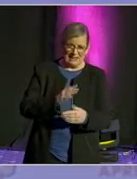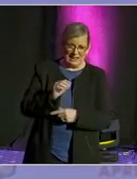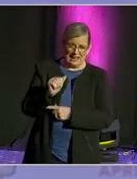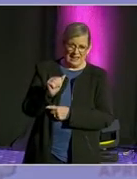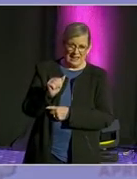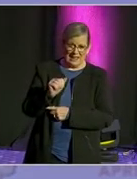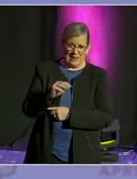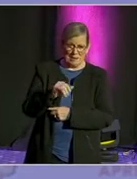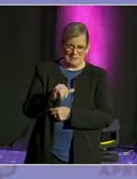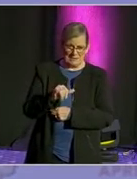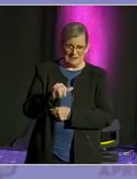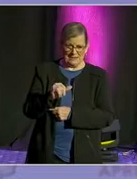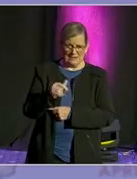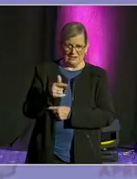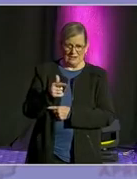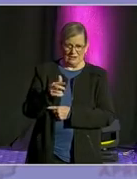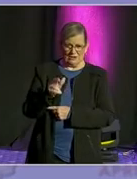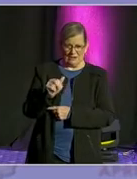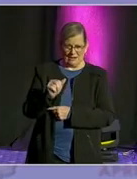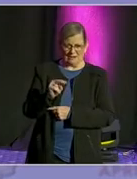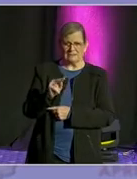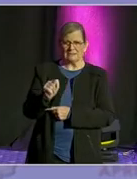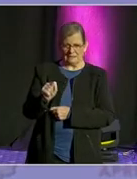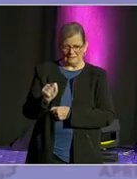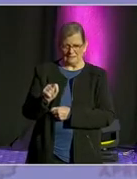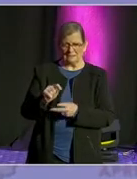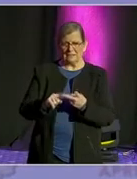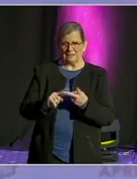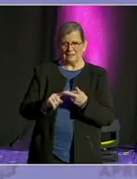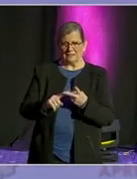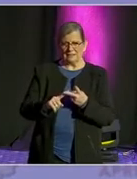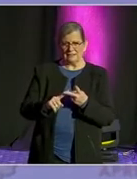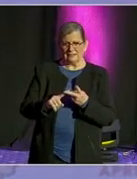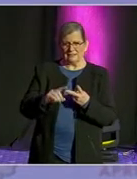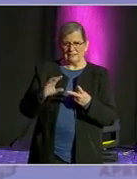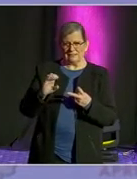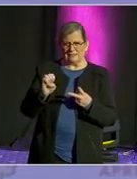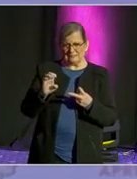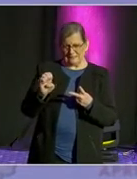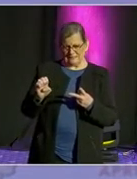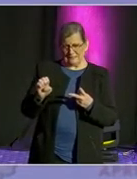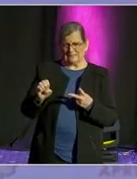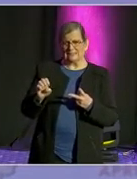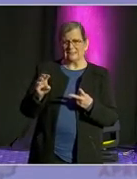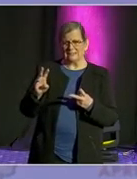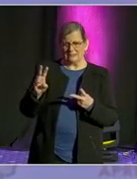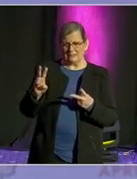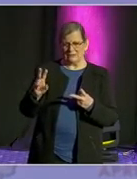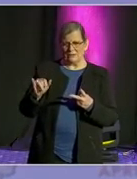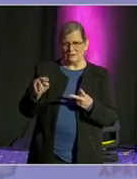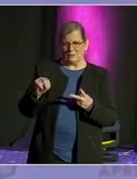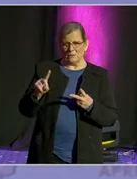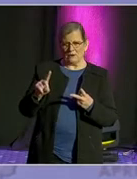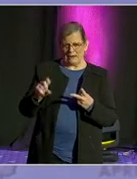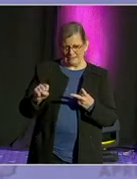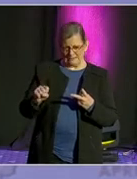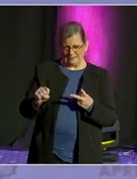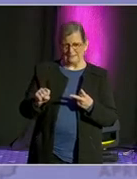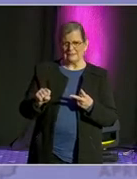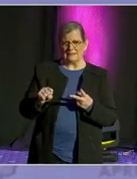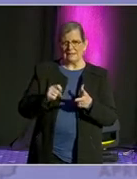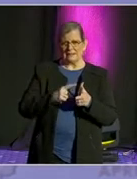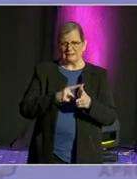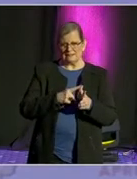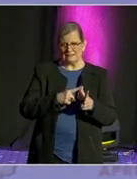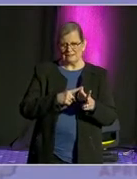award-winning CeCe Winans, and the 2020 American Idol winner Samantha Diaz, just to name a few. The big show will